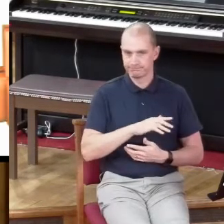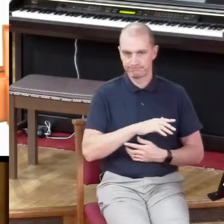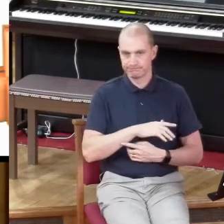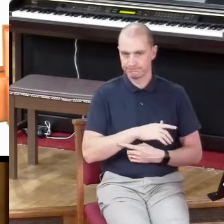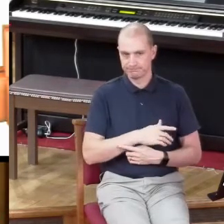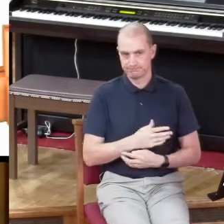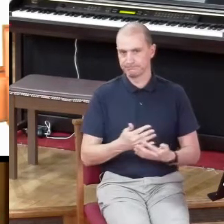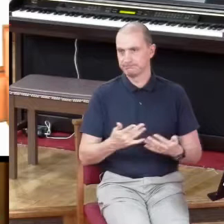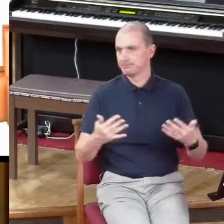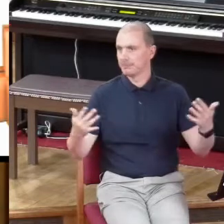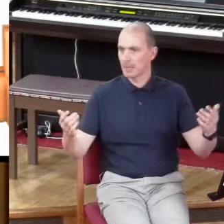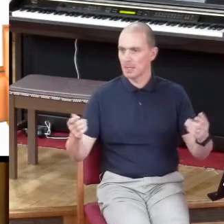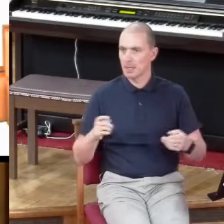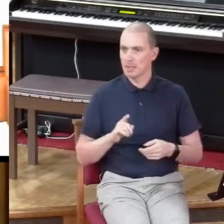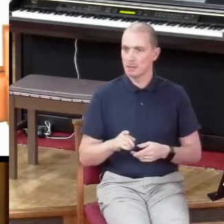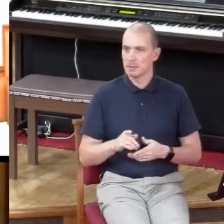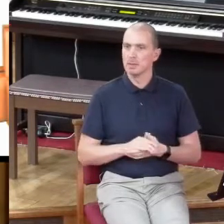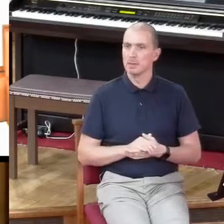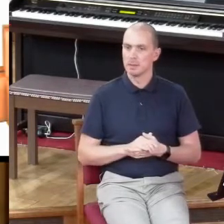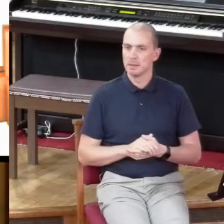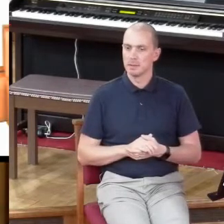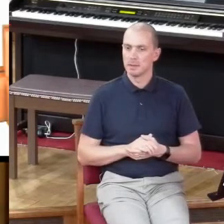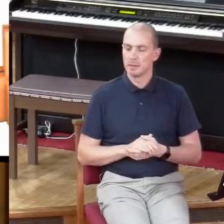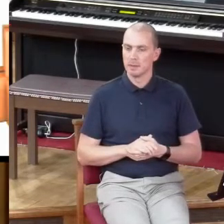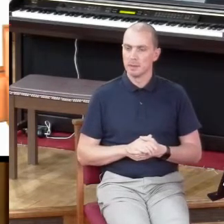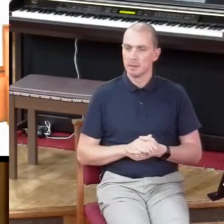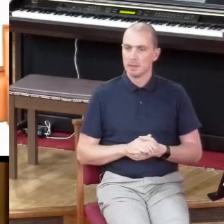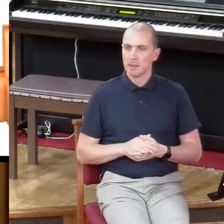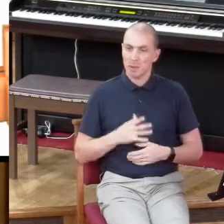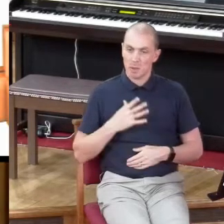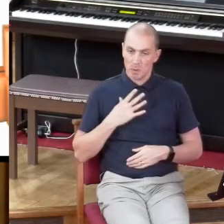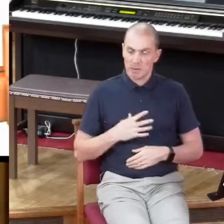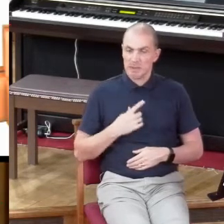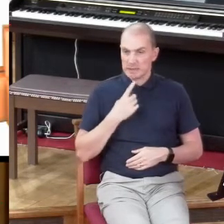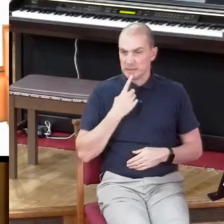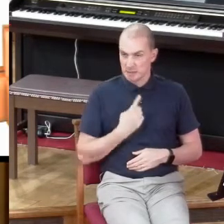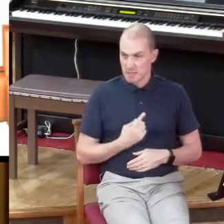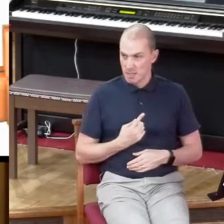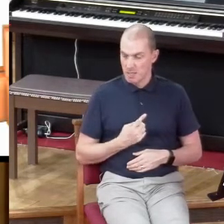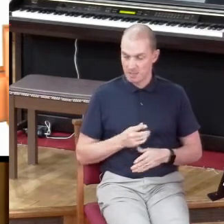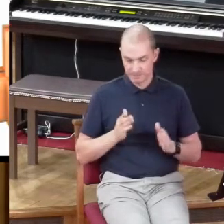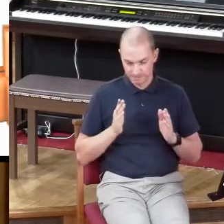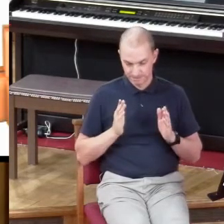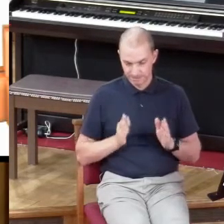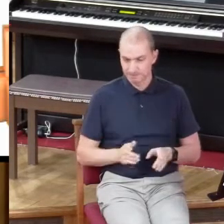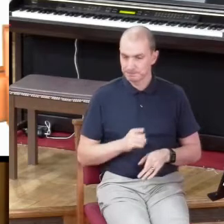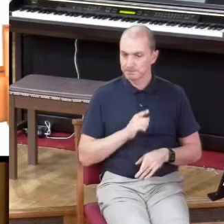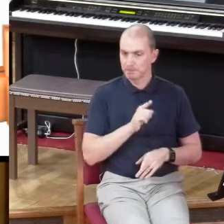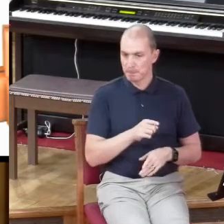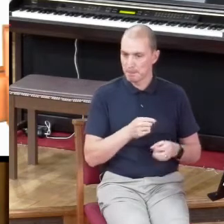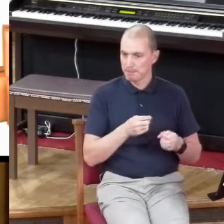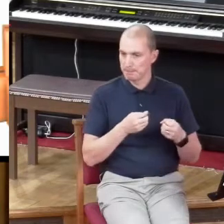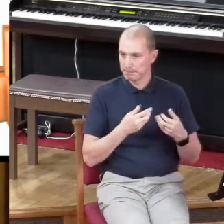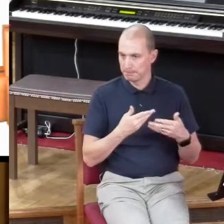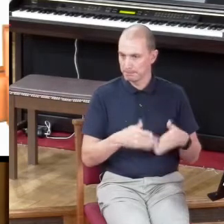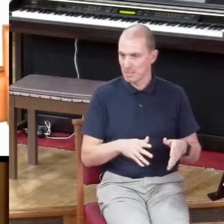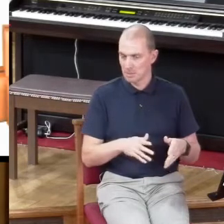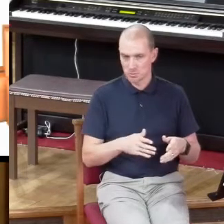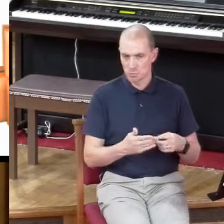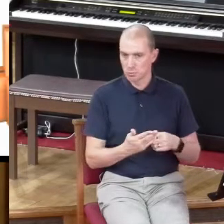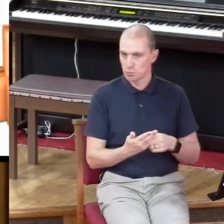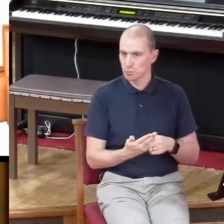altogether, then we have to say there are things he has given us and revealed to us and promised to us, and what